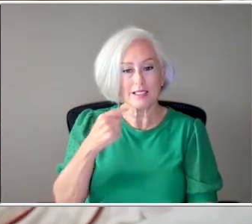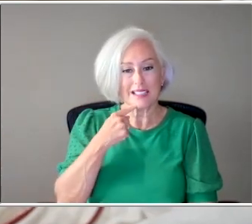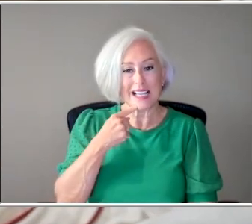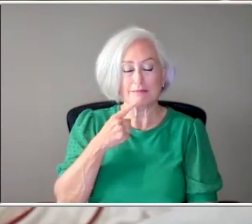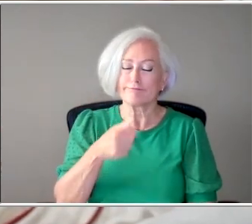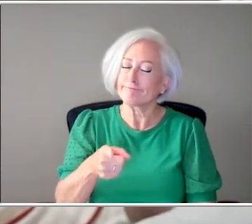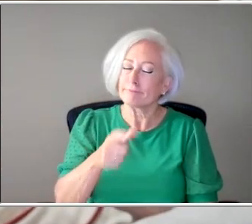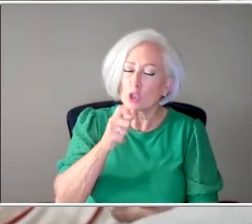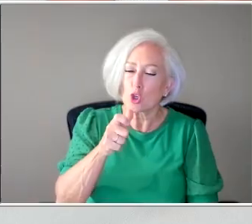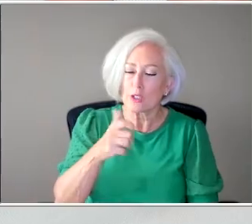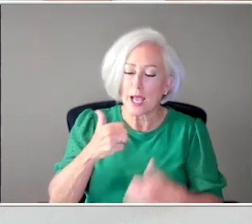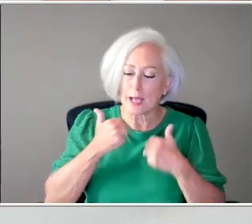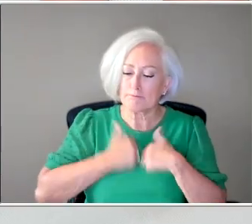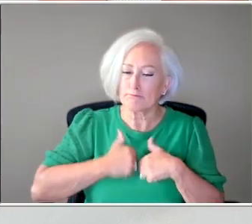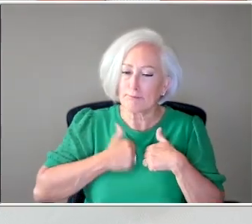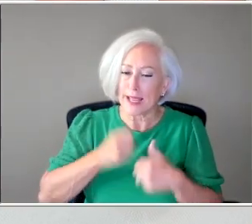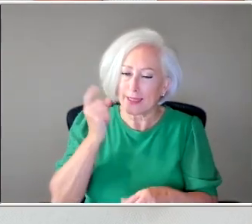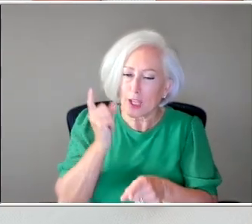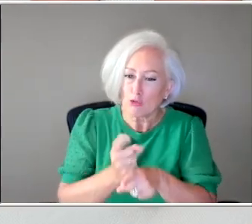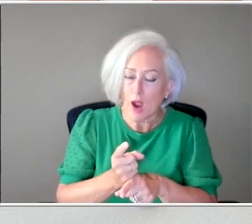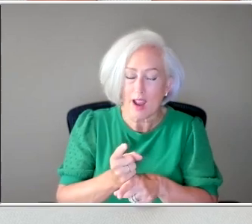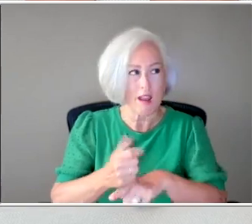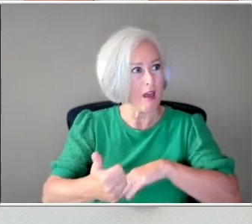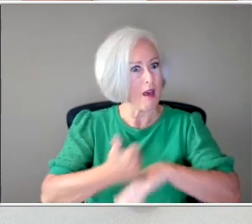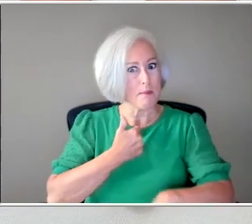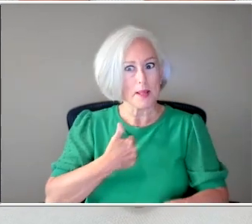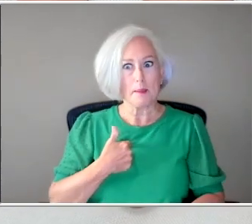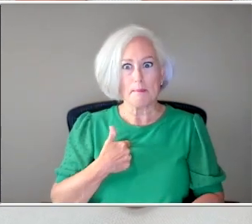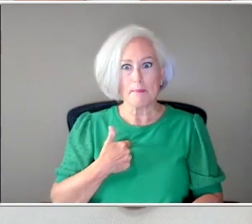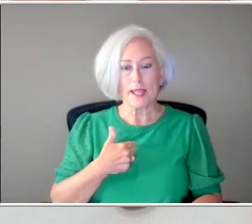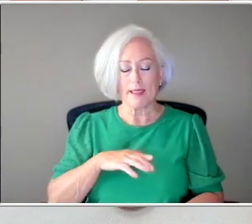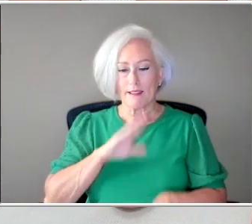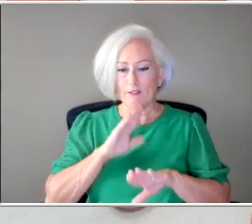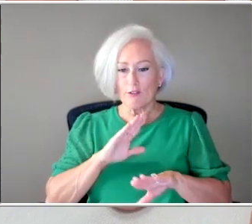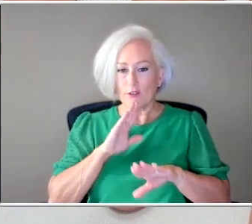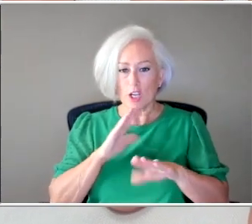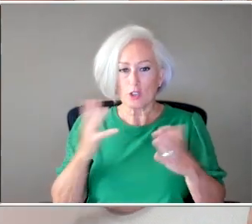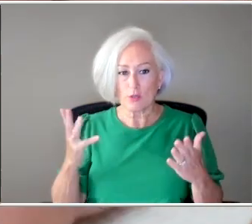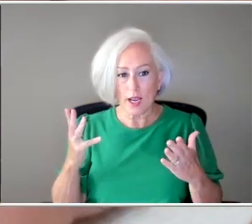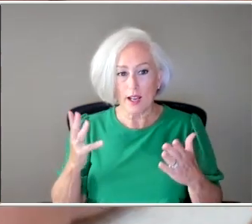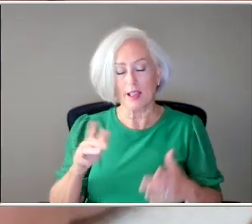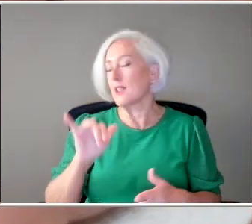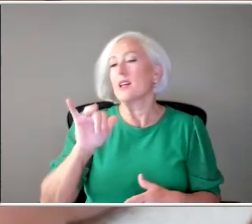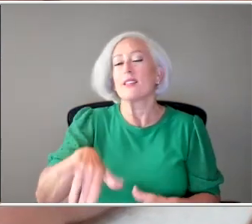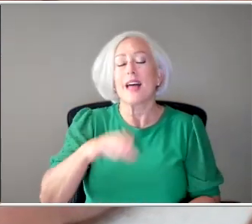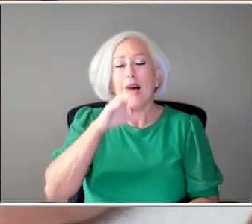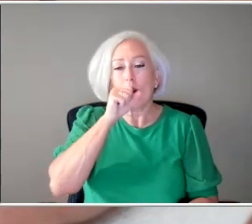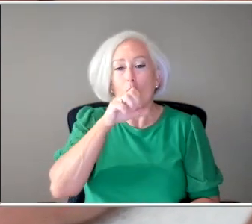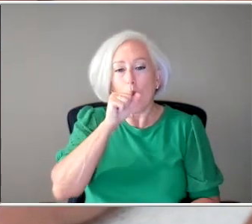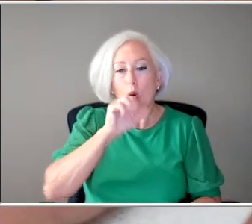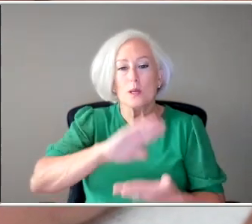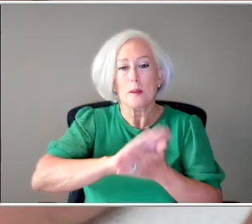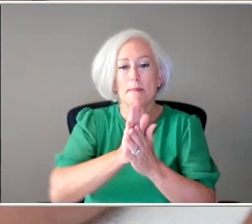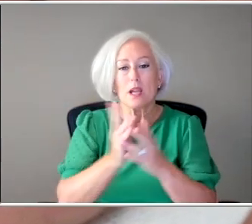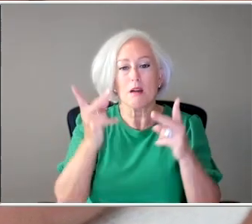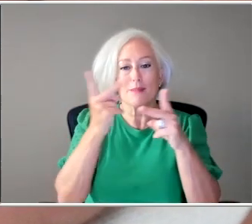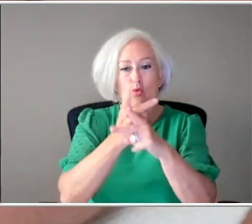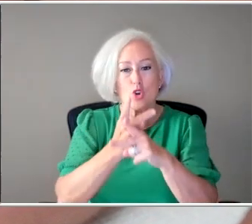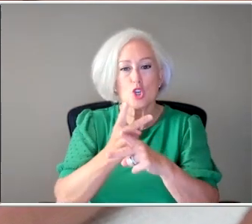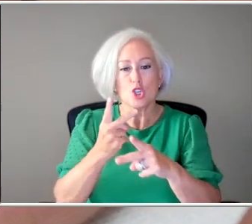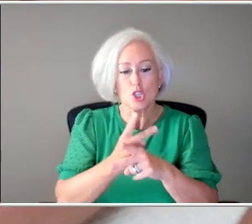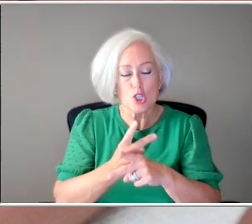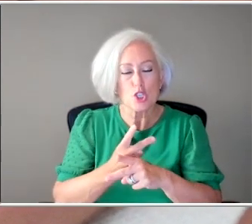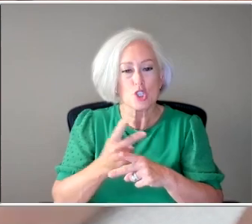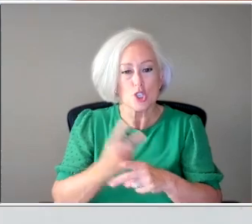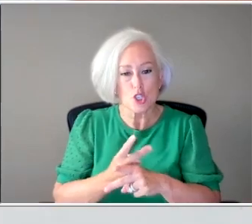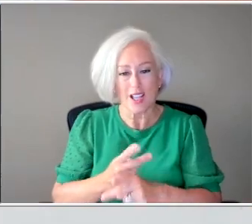I was being blamed. Over the years, the orange patches got worse, and still, she says, the doctors wouldn't listen. It honestly